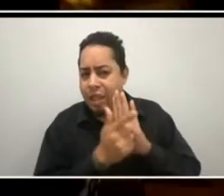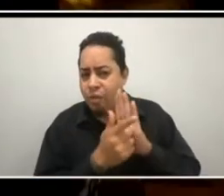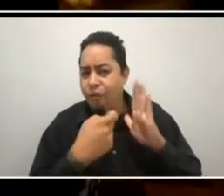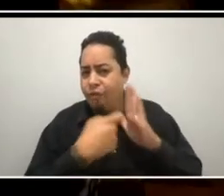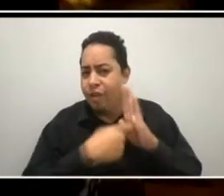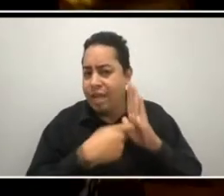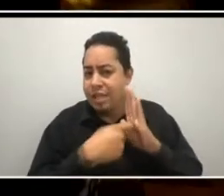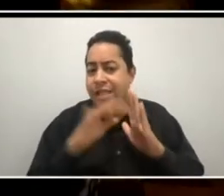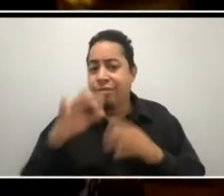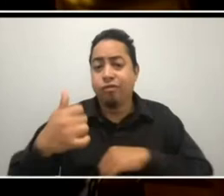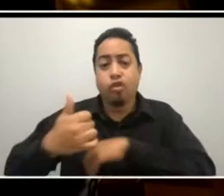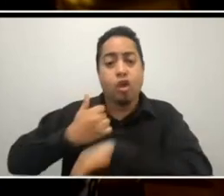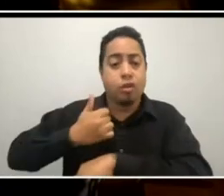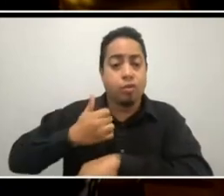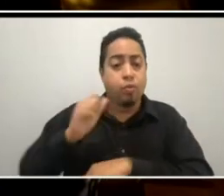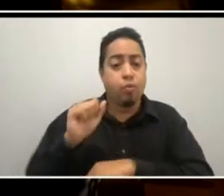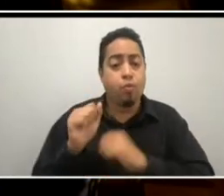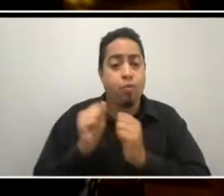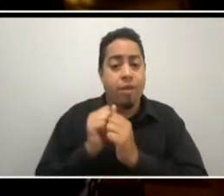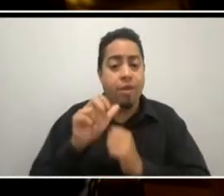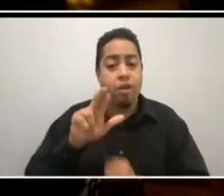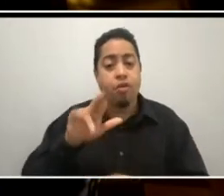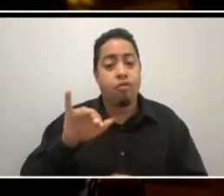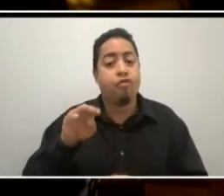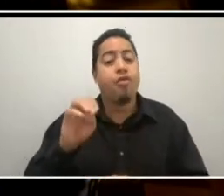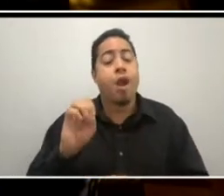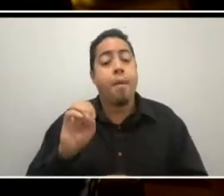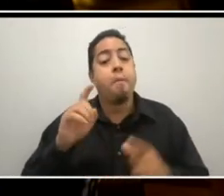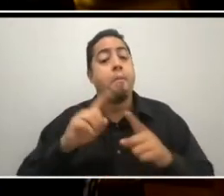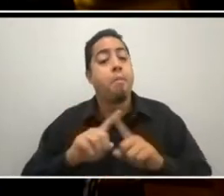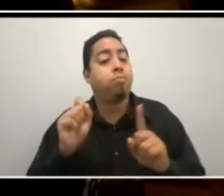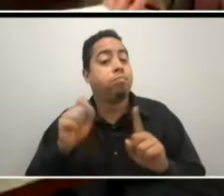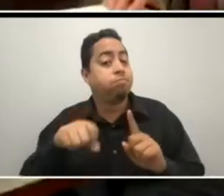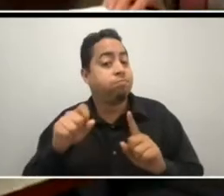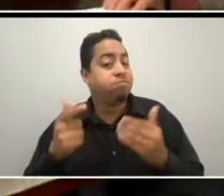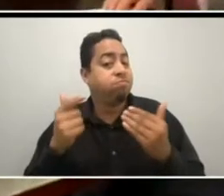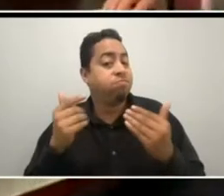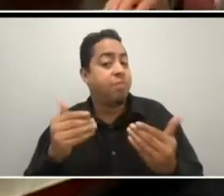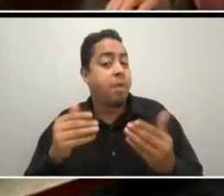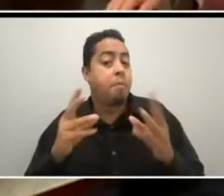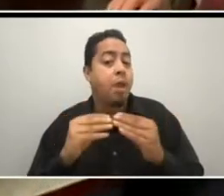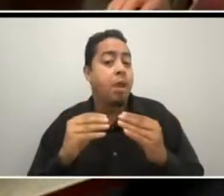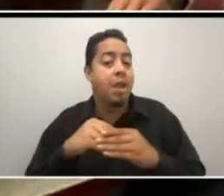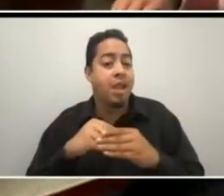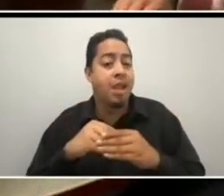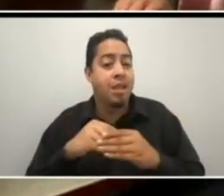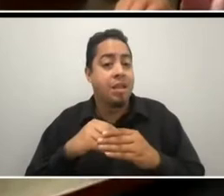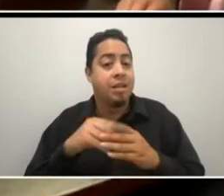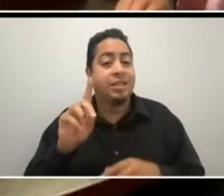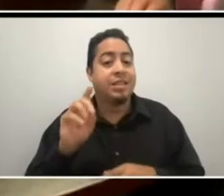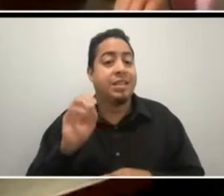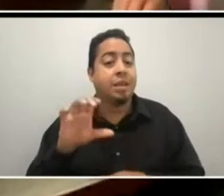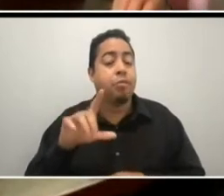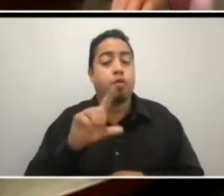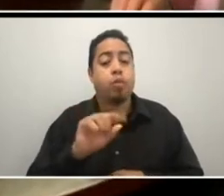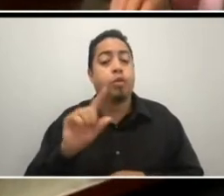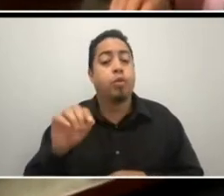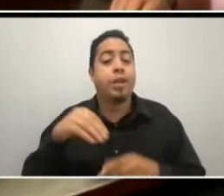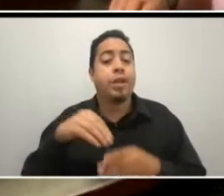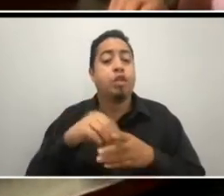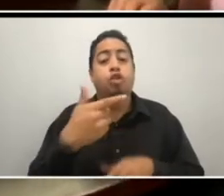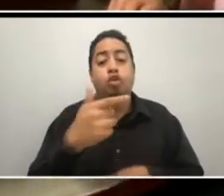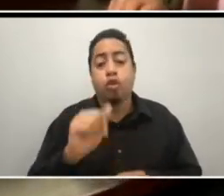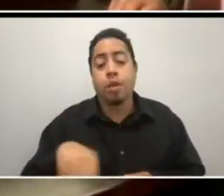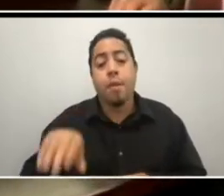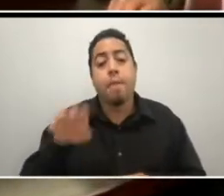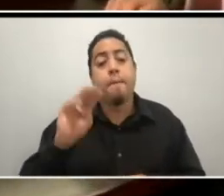crime. Ultimately, fake electors did meet on December 14th, 2020 in Arizona, Georgia, Michigan,